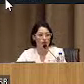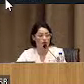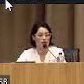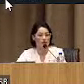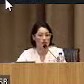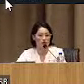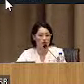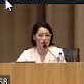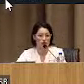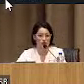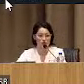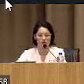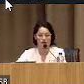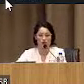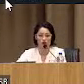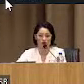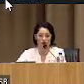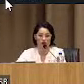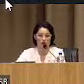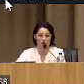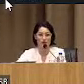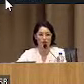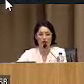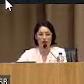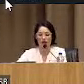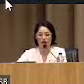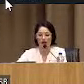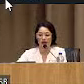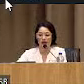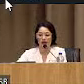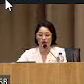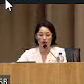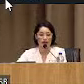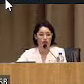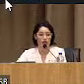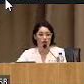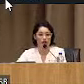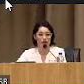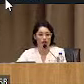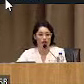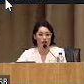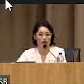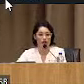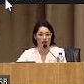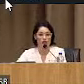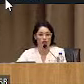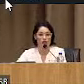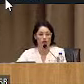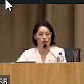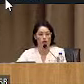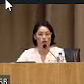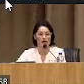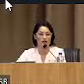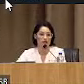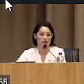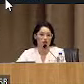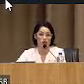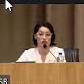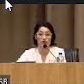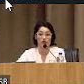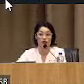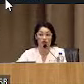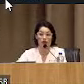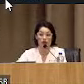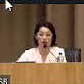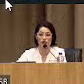idealized in order to follow up with the patients post-COVID. So initially, we